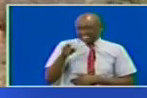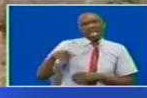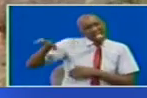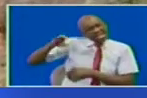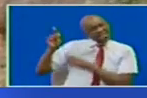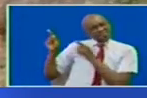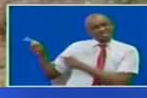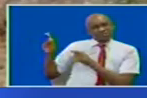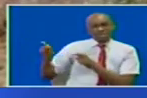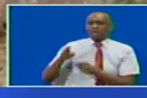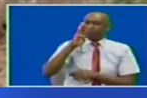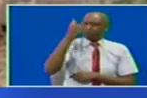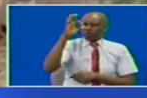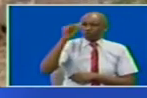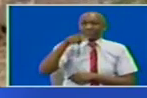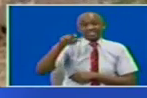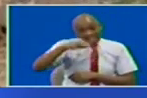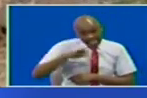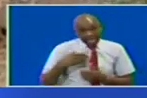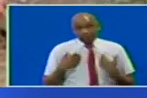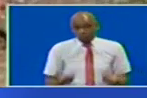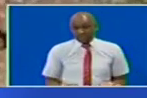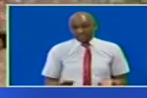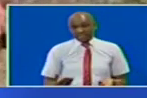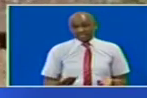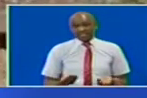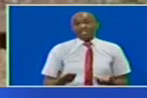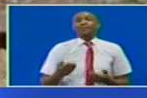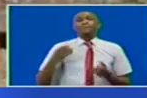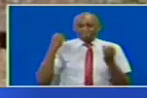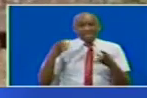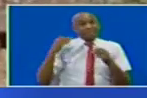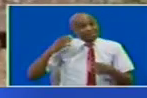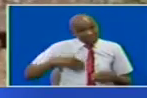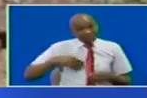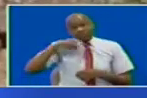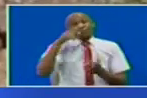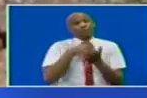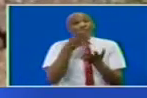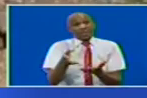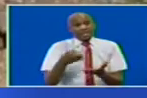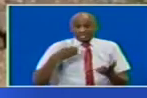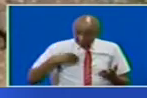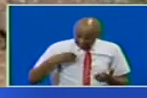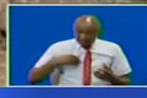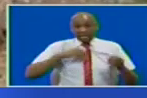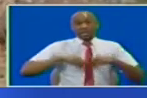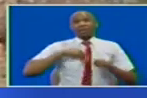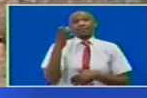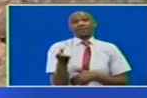estate, and this is the area in Kilifi that represents affluence. Reports say some of those who've been implicated in the now mega corruption